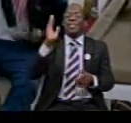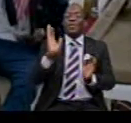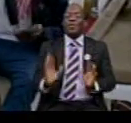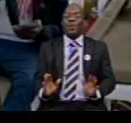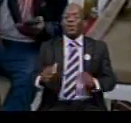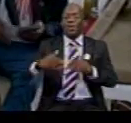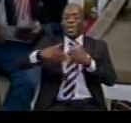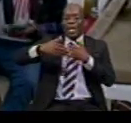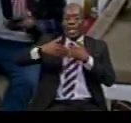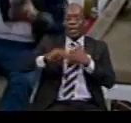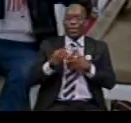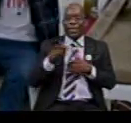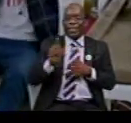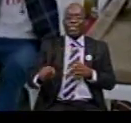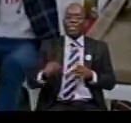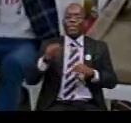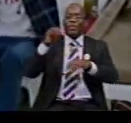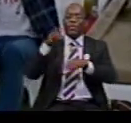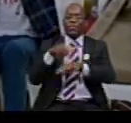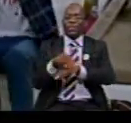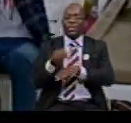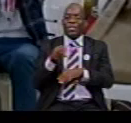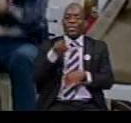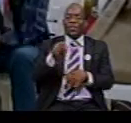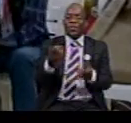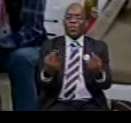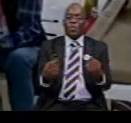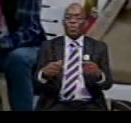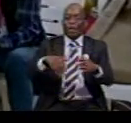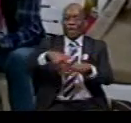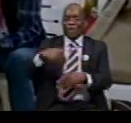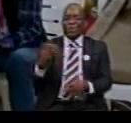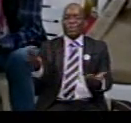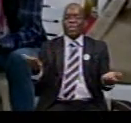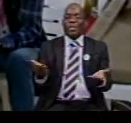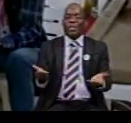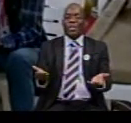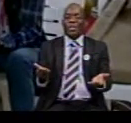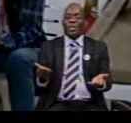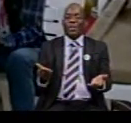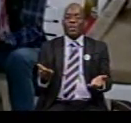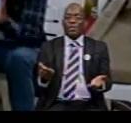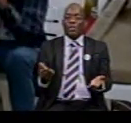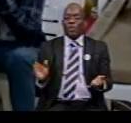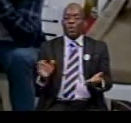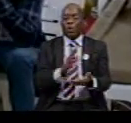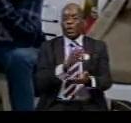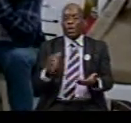message, you will come forward here. Alpha Location Choir.